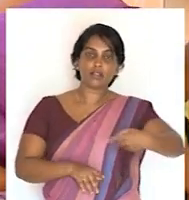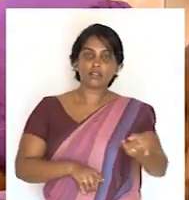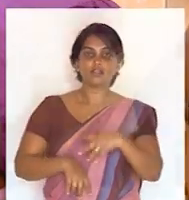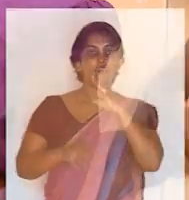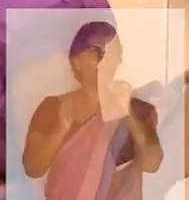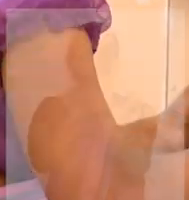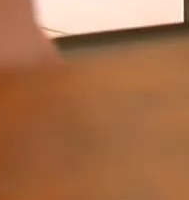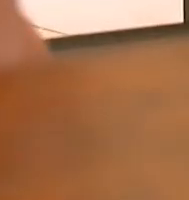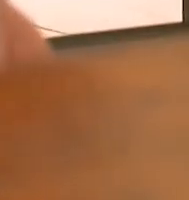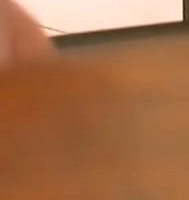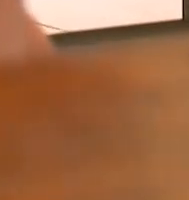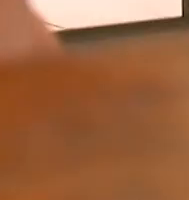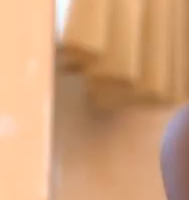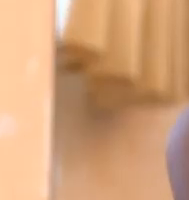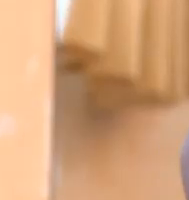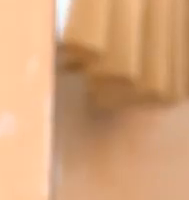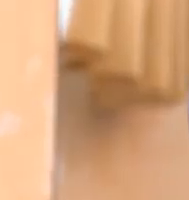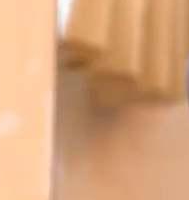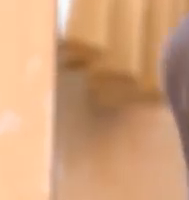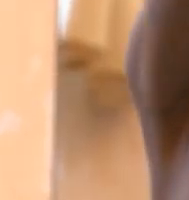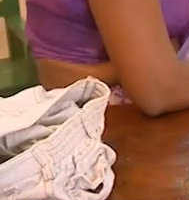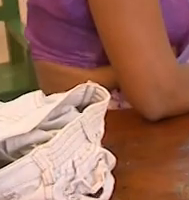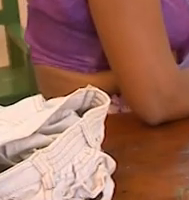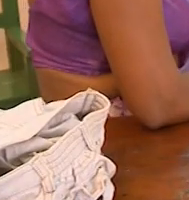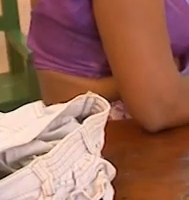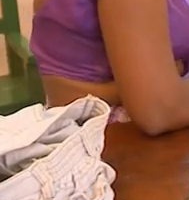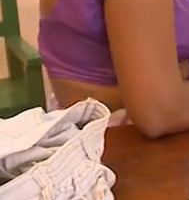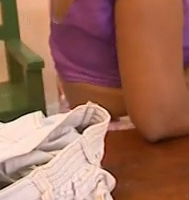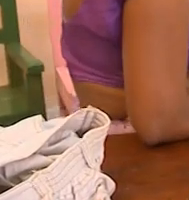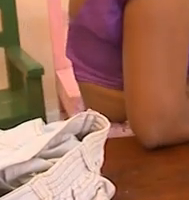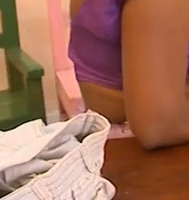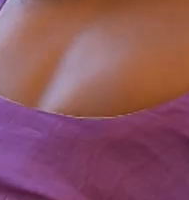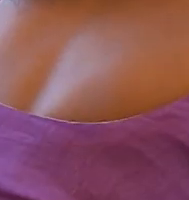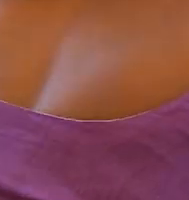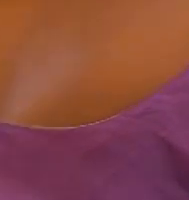well-being of these children in such a situation.